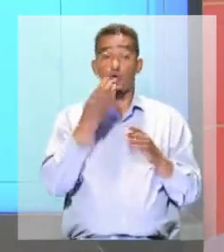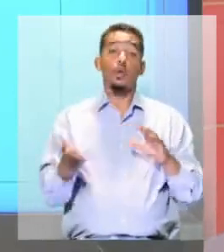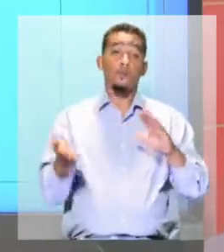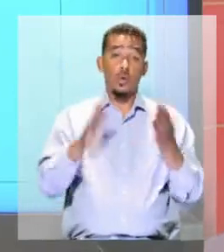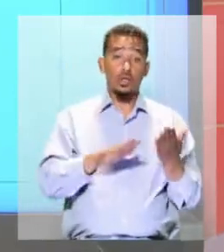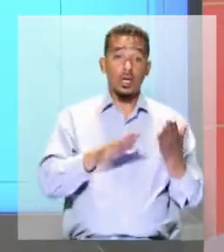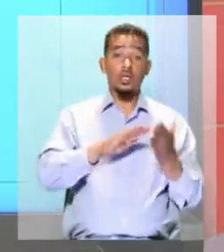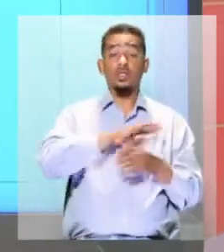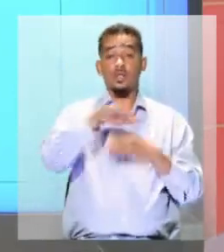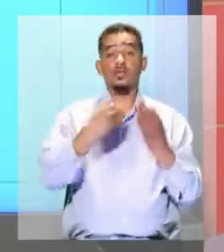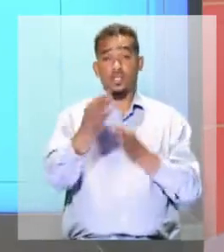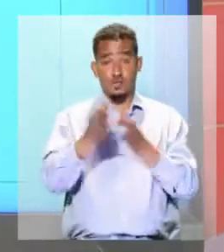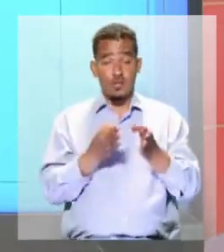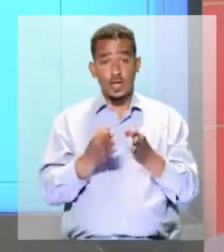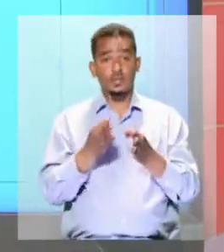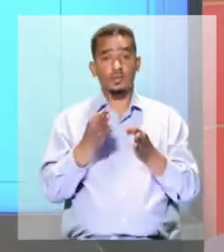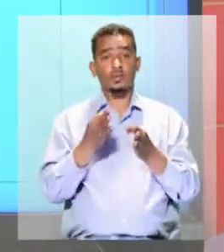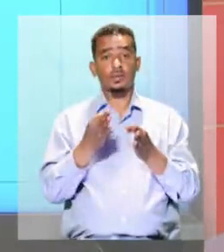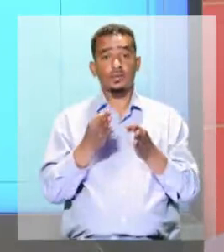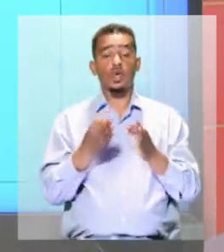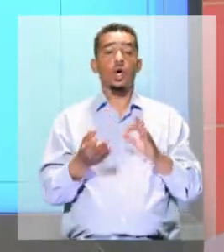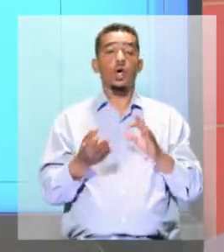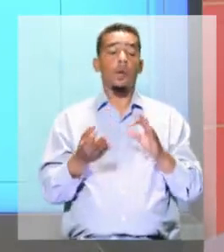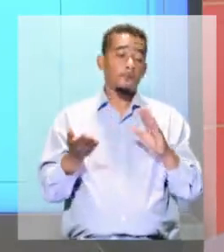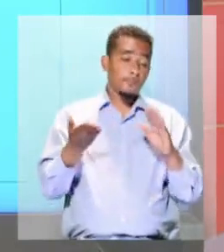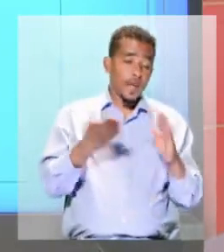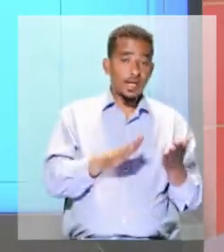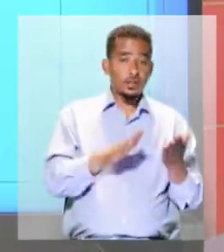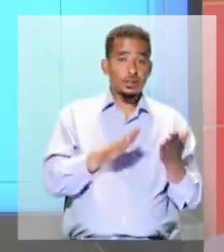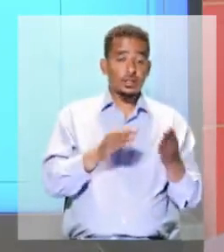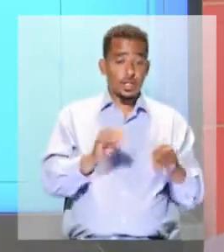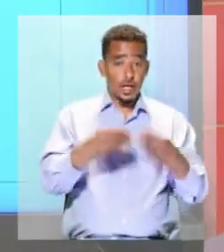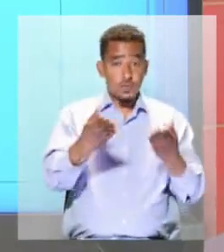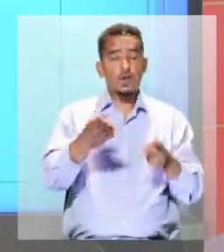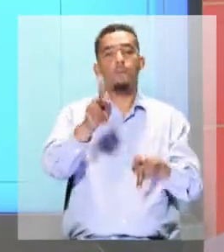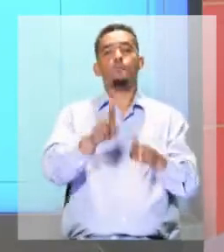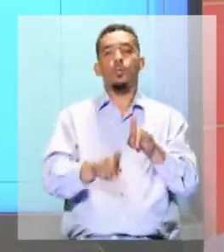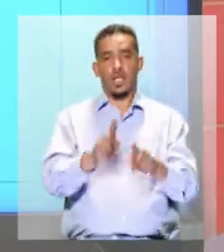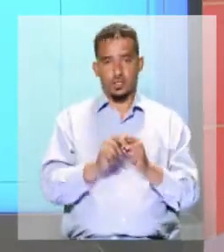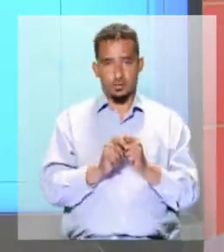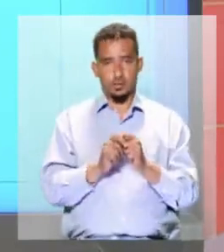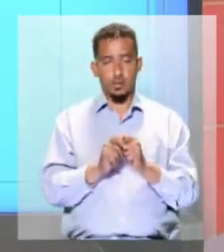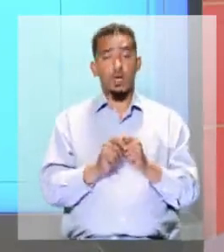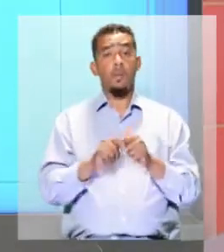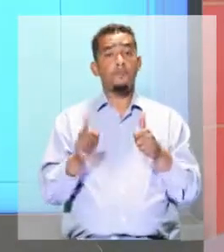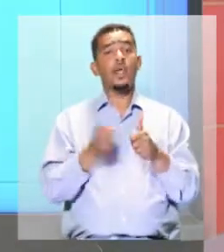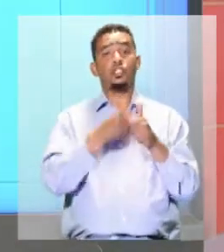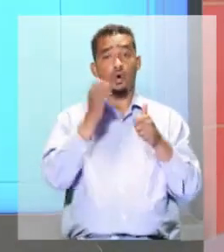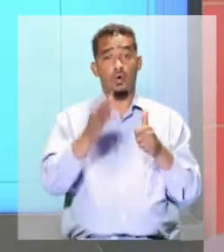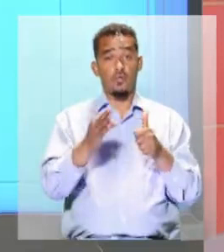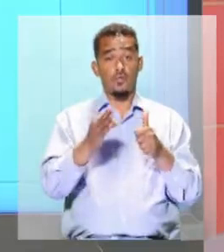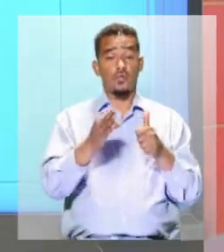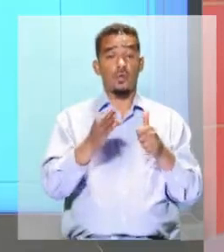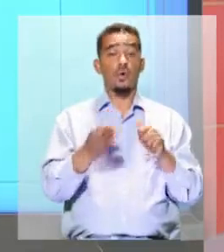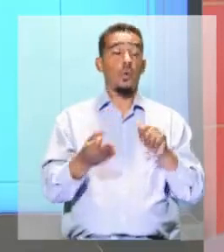Mortality generally refers as the occurrence of days in the given population. Measure of